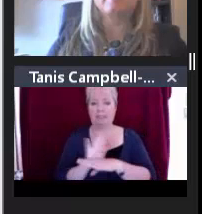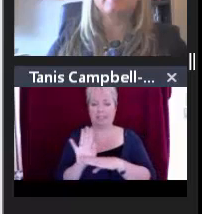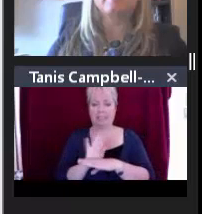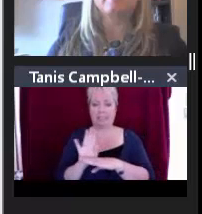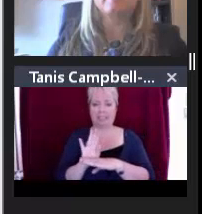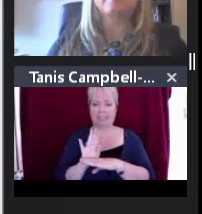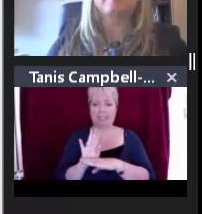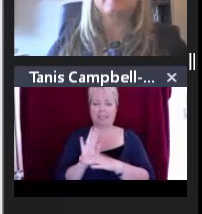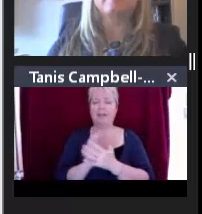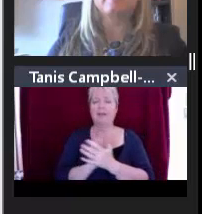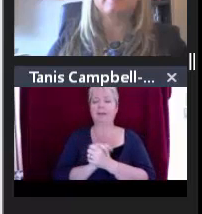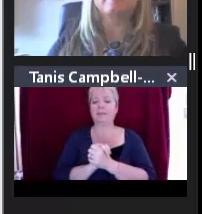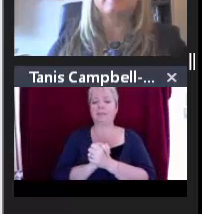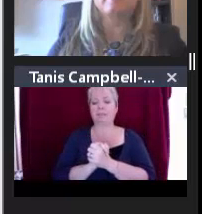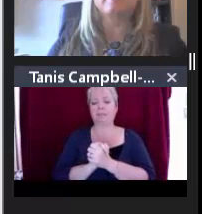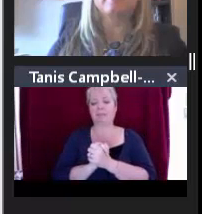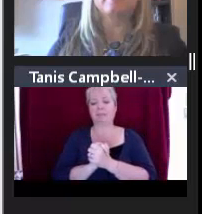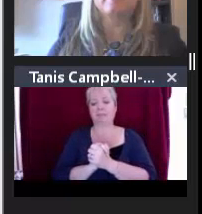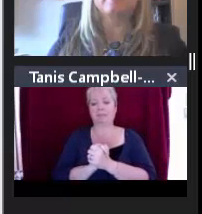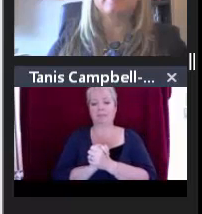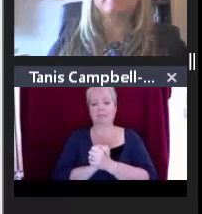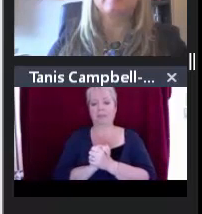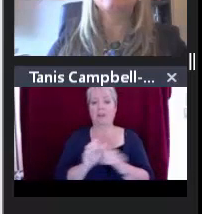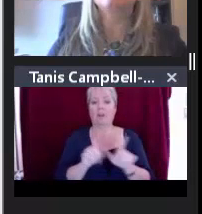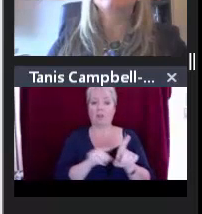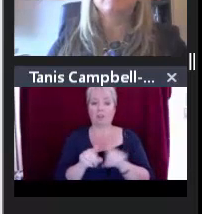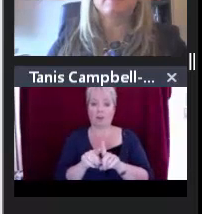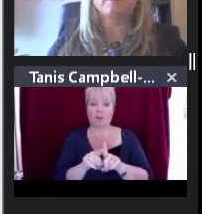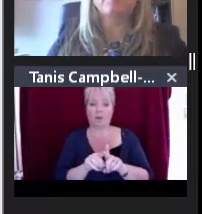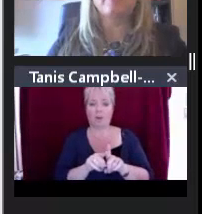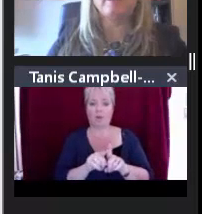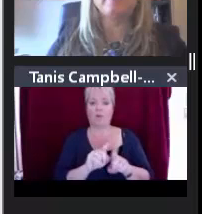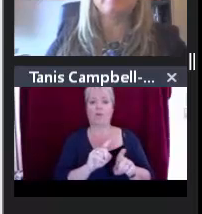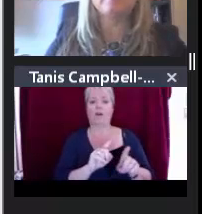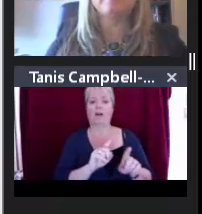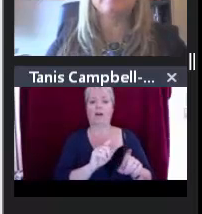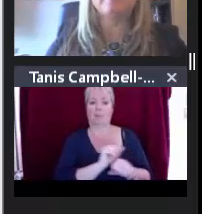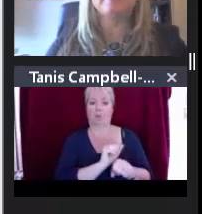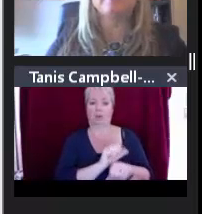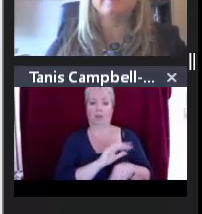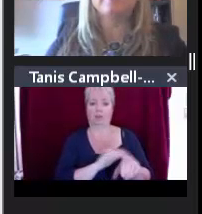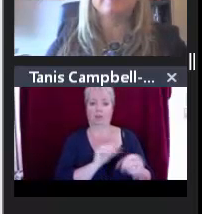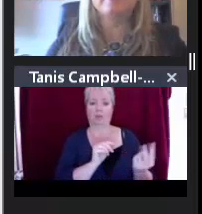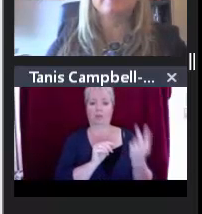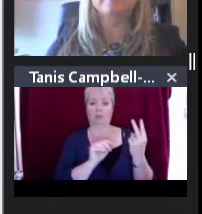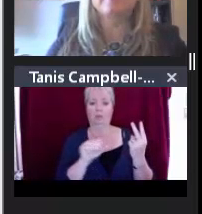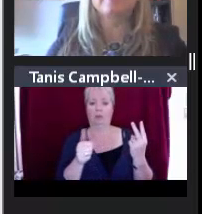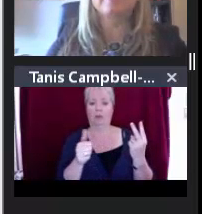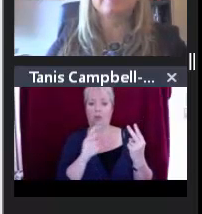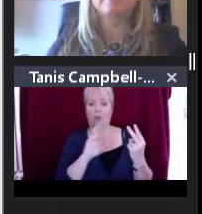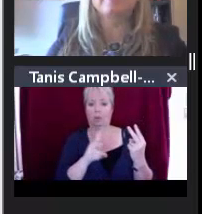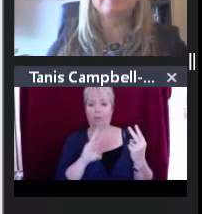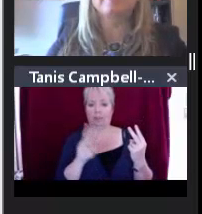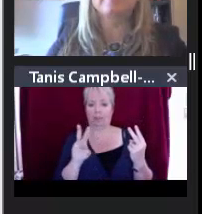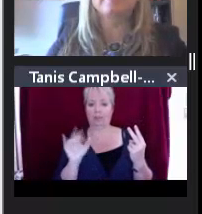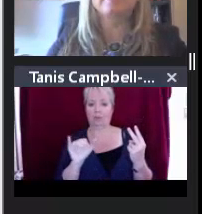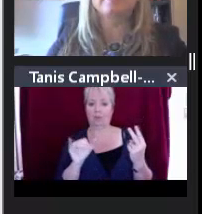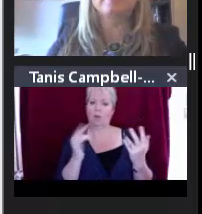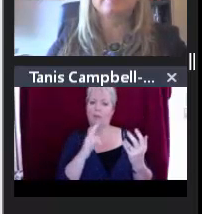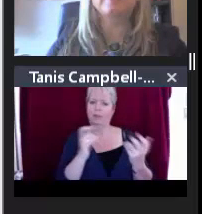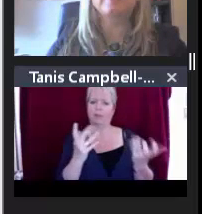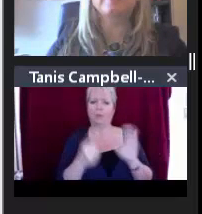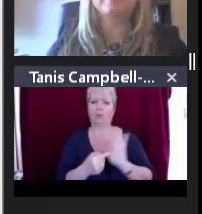I have been working on 2 other websites ever since then to build up reputation